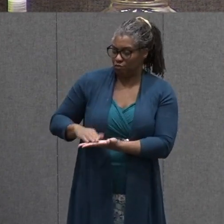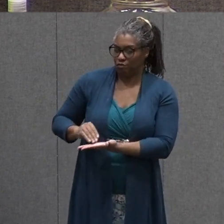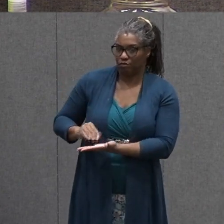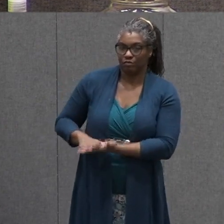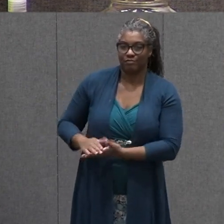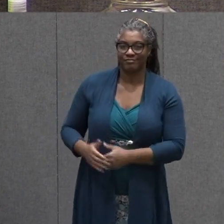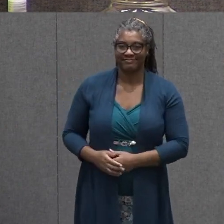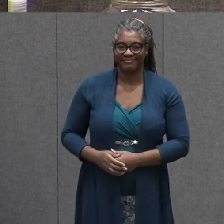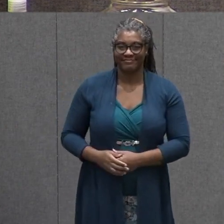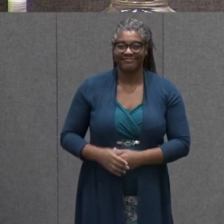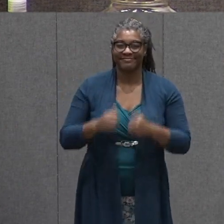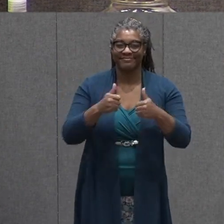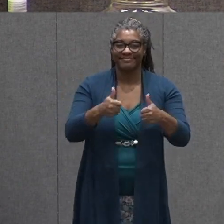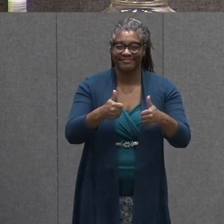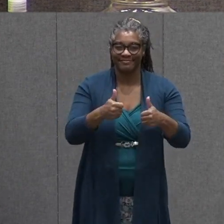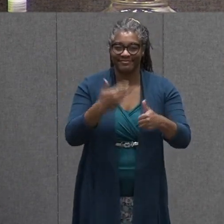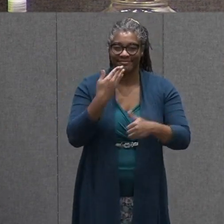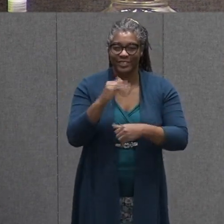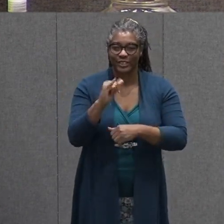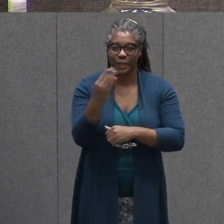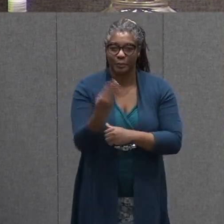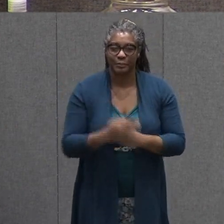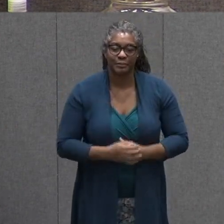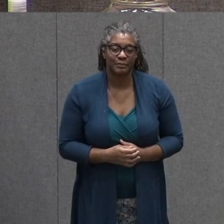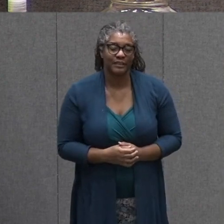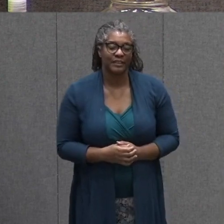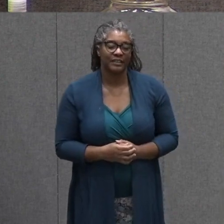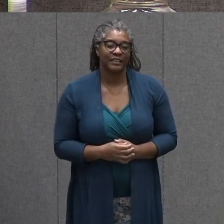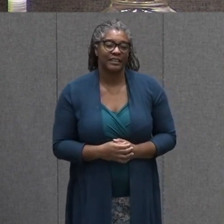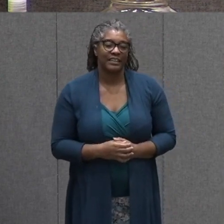I'd like you to write the word winter.